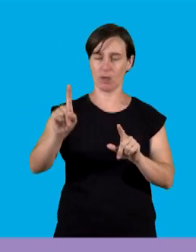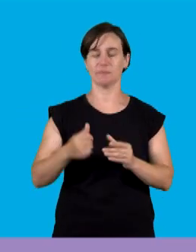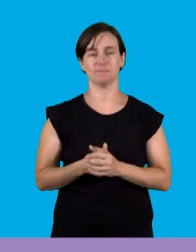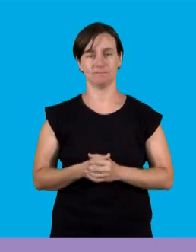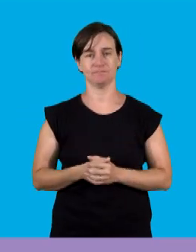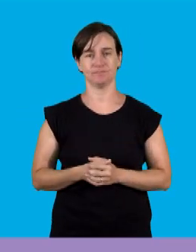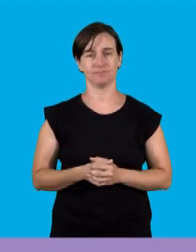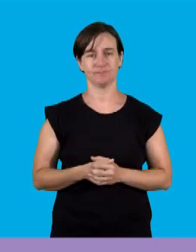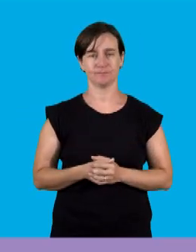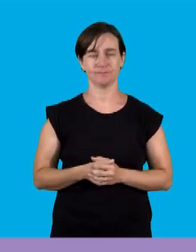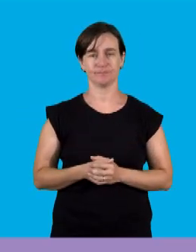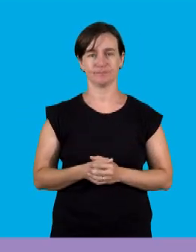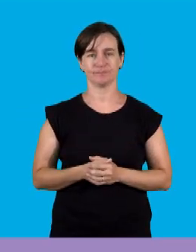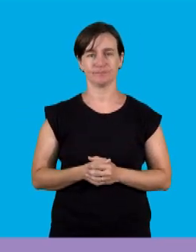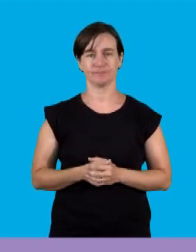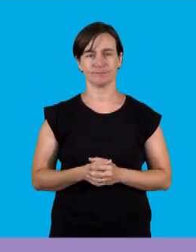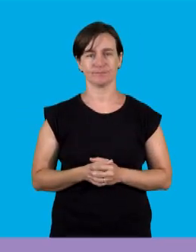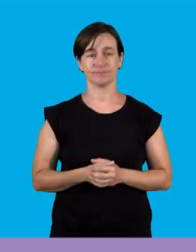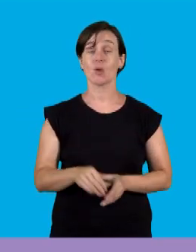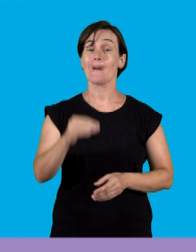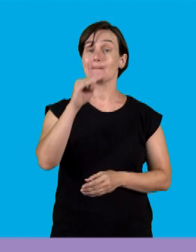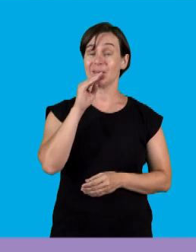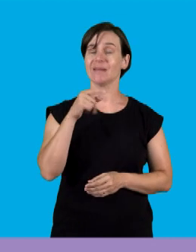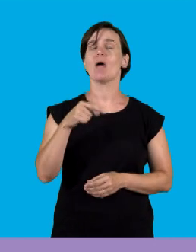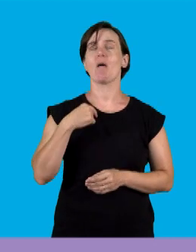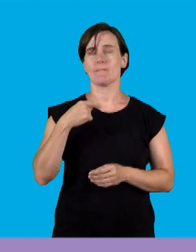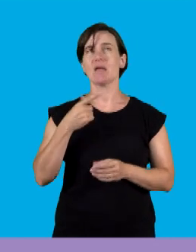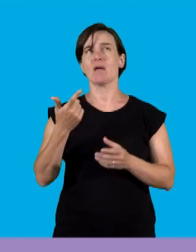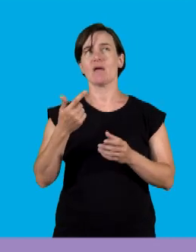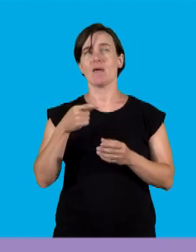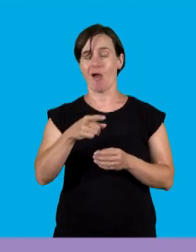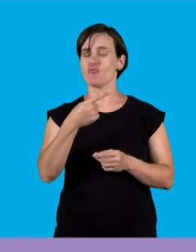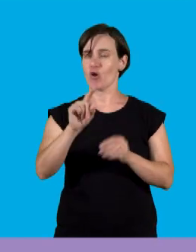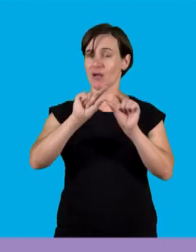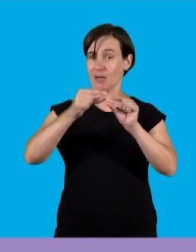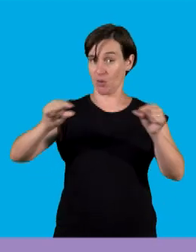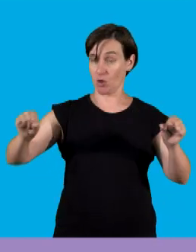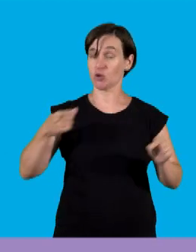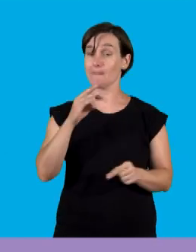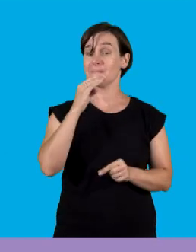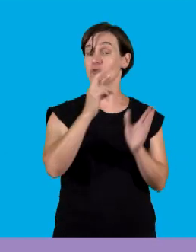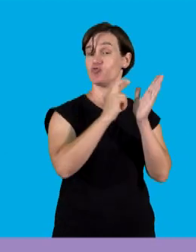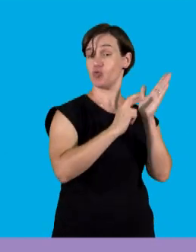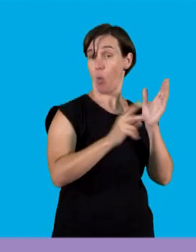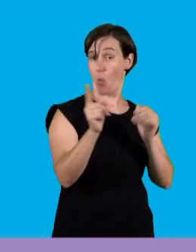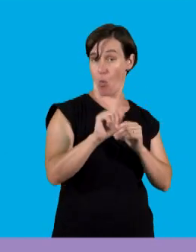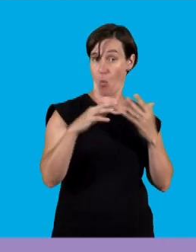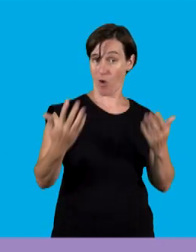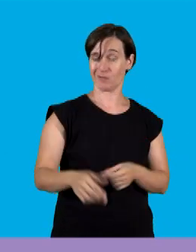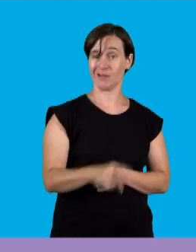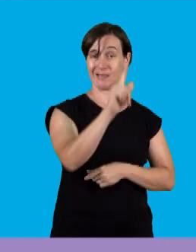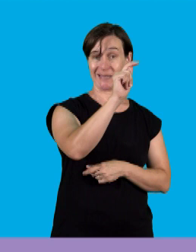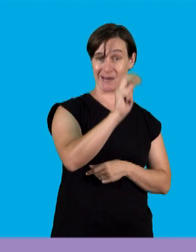to that 6th term, which is 31. So what does this mean for our rule? Our rule is the